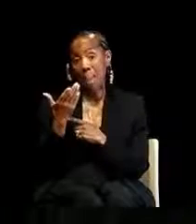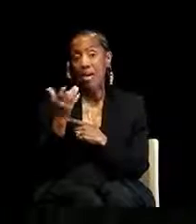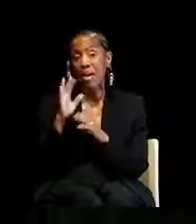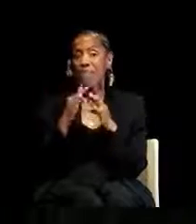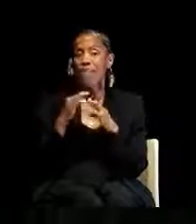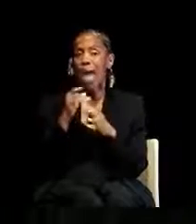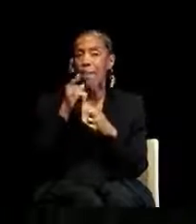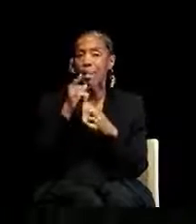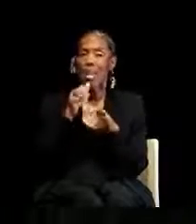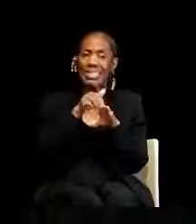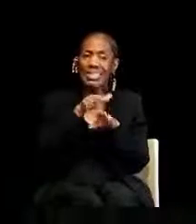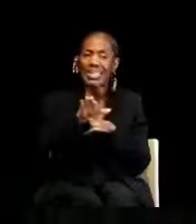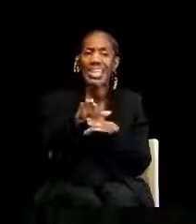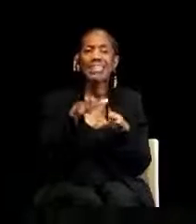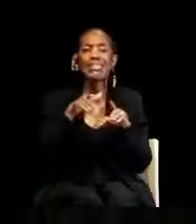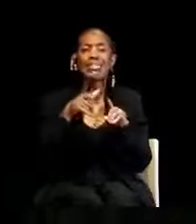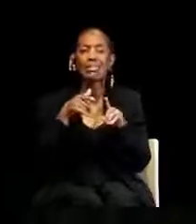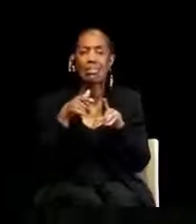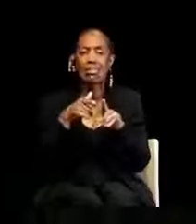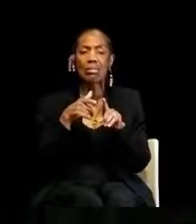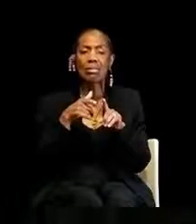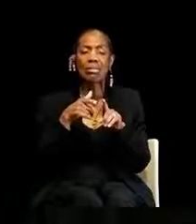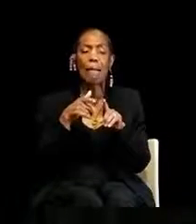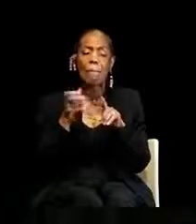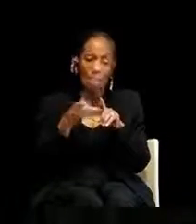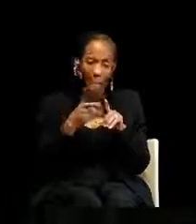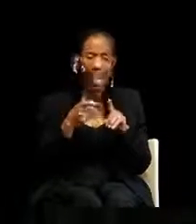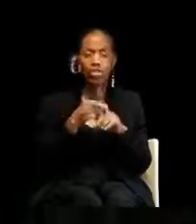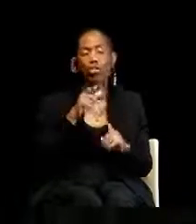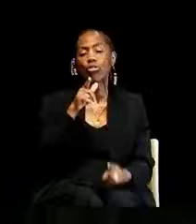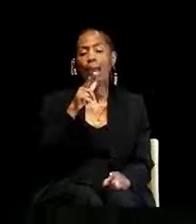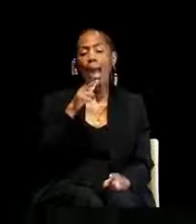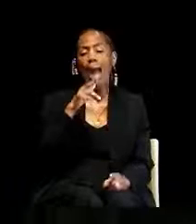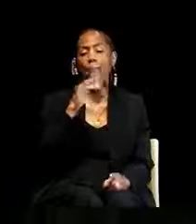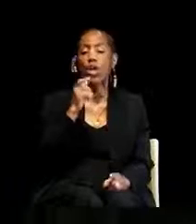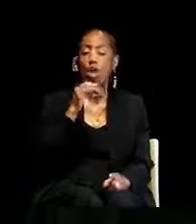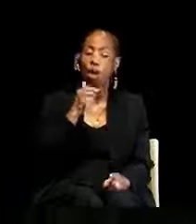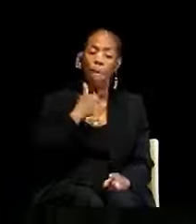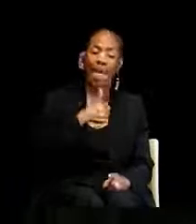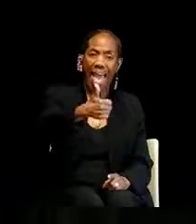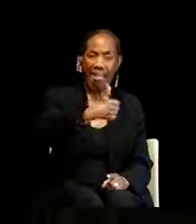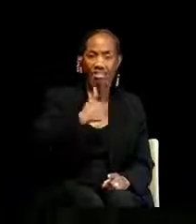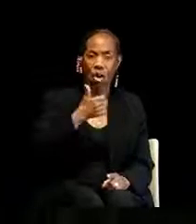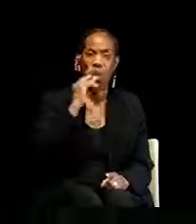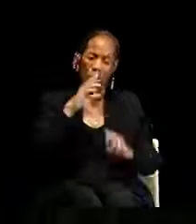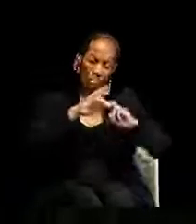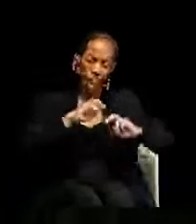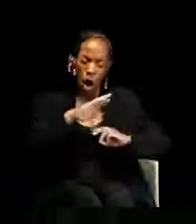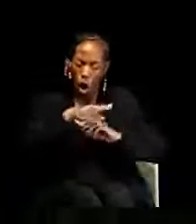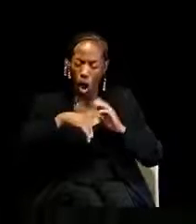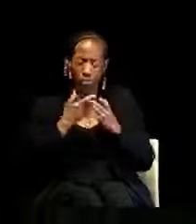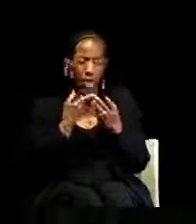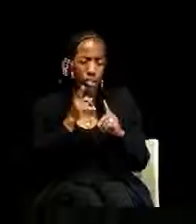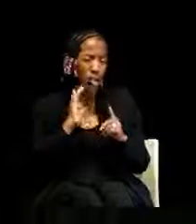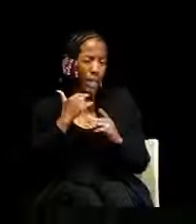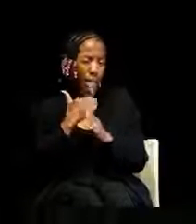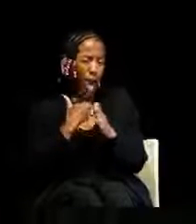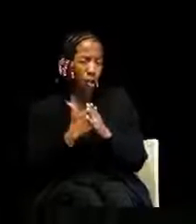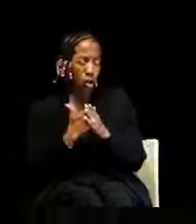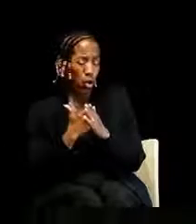family members who were deported or went back and forth, right? So we'll be exploring all of this during that course. So we'll